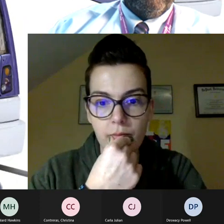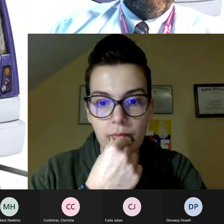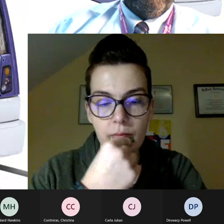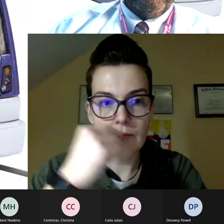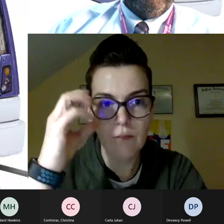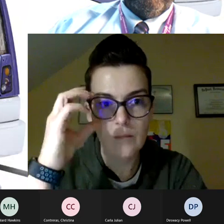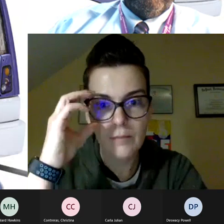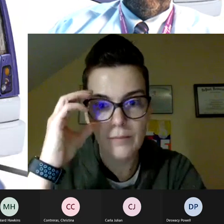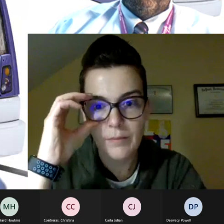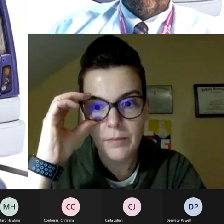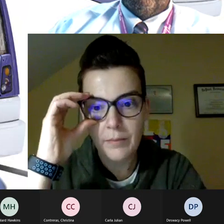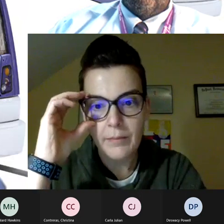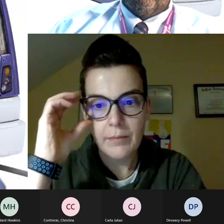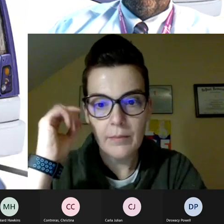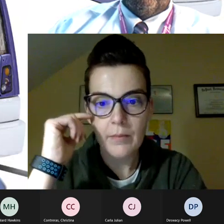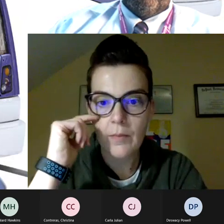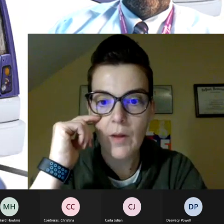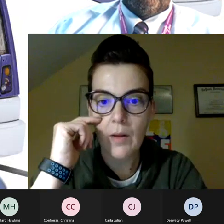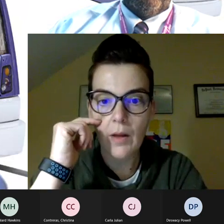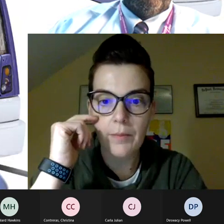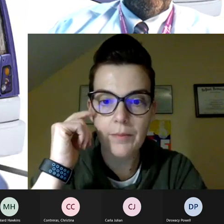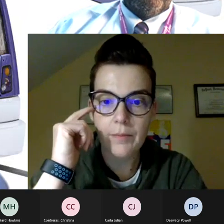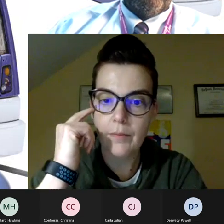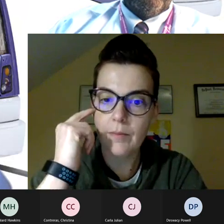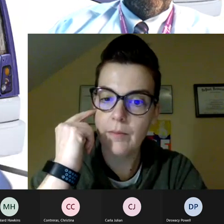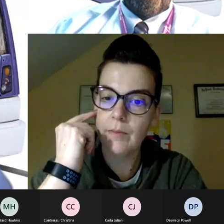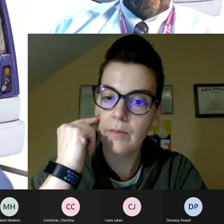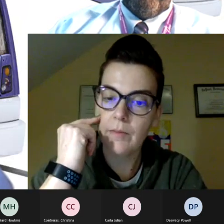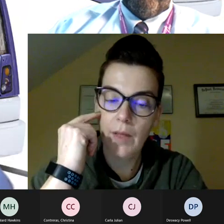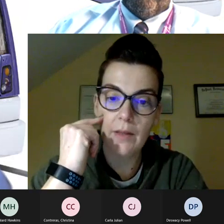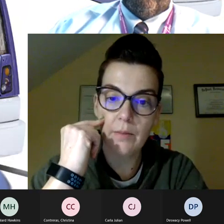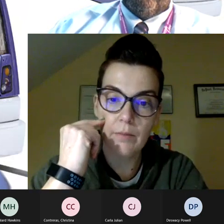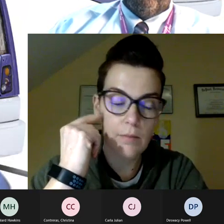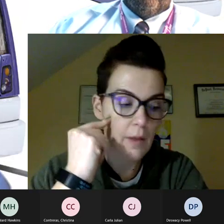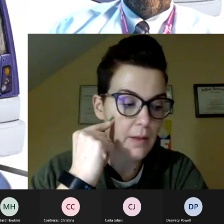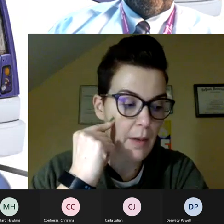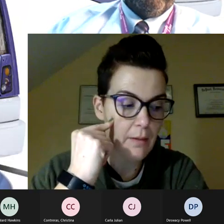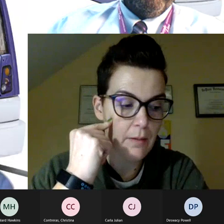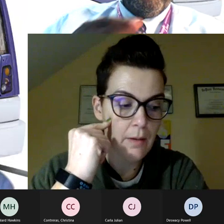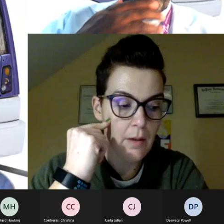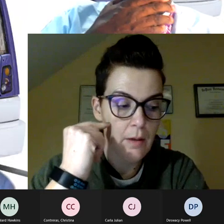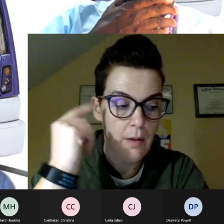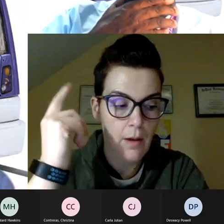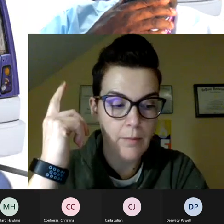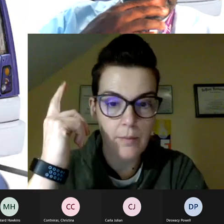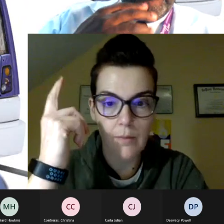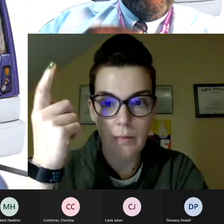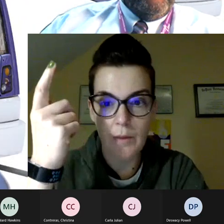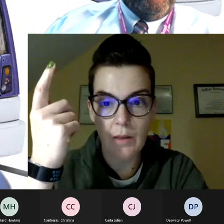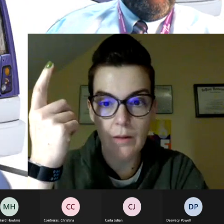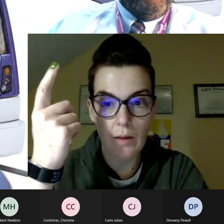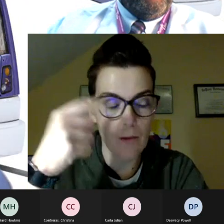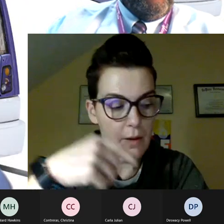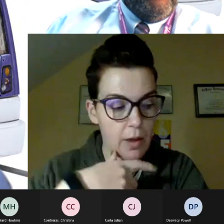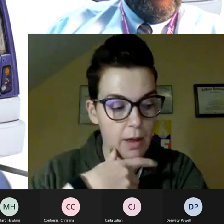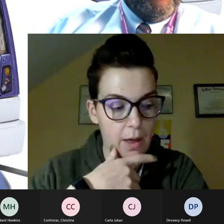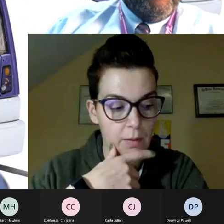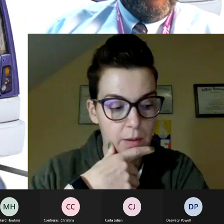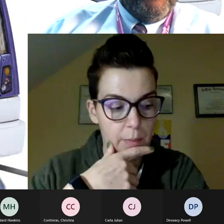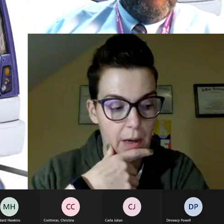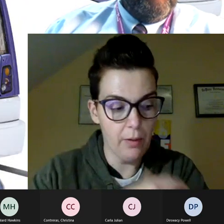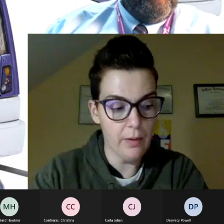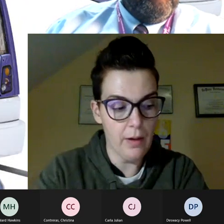can then feed further questions if you have them, Annie. And then, you know, okay. Thanks. Okay. Thanks, Matt. Sure. Yeah. The other